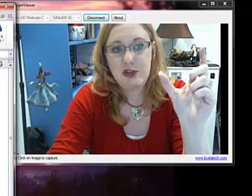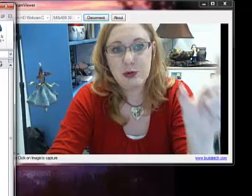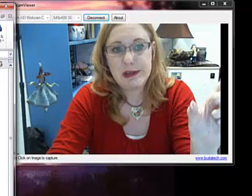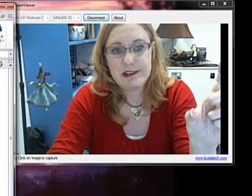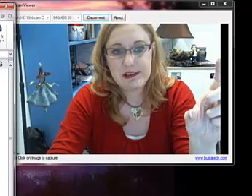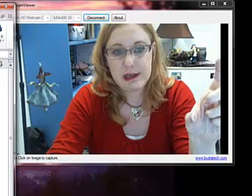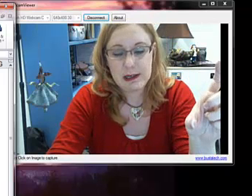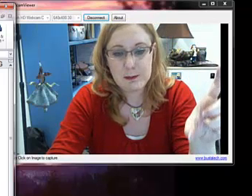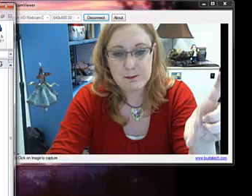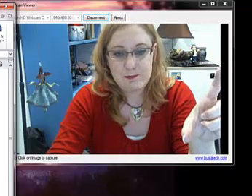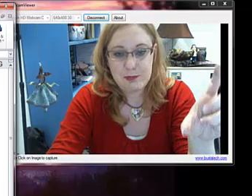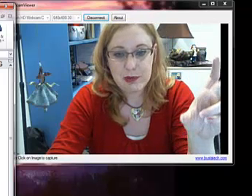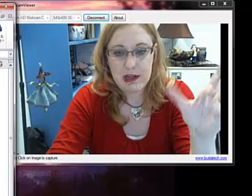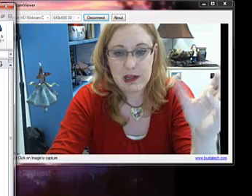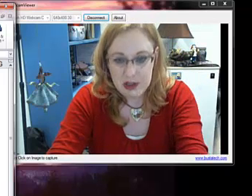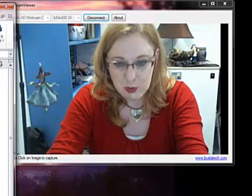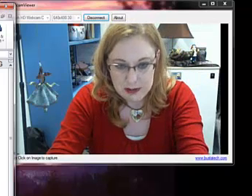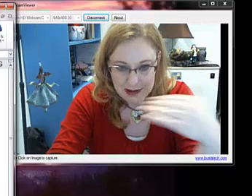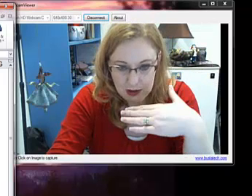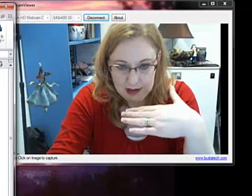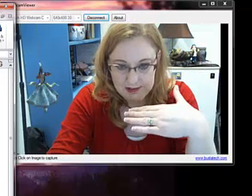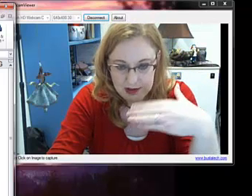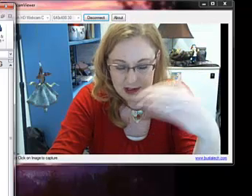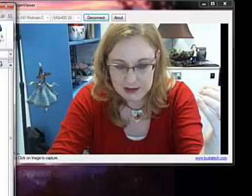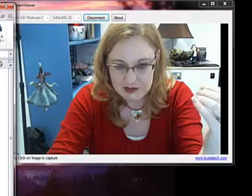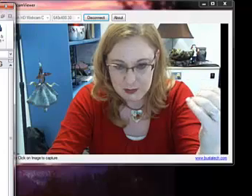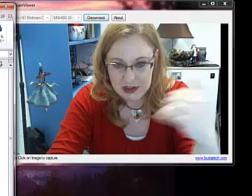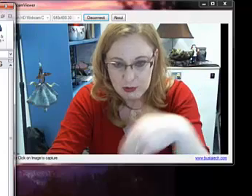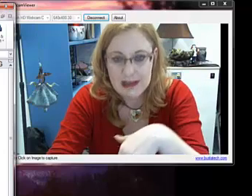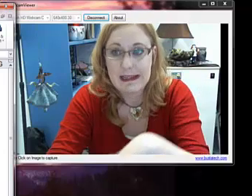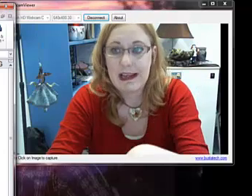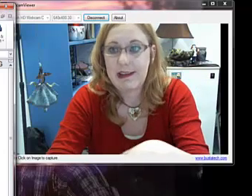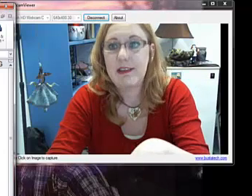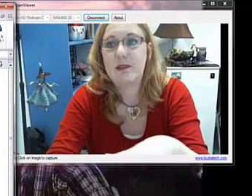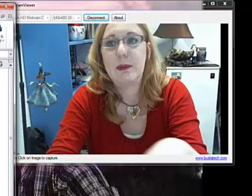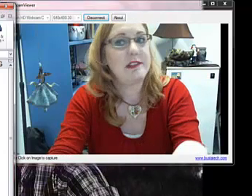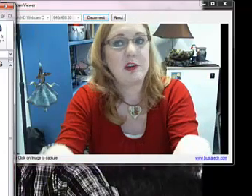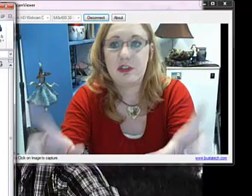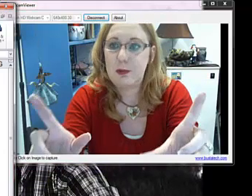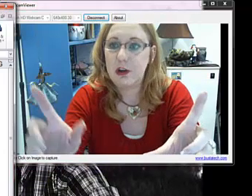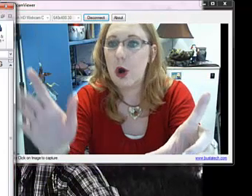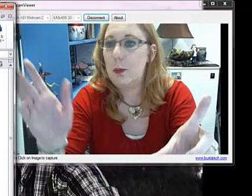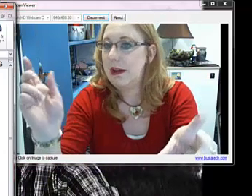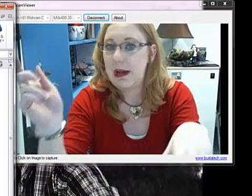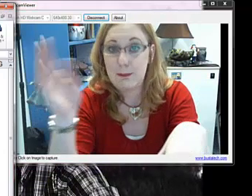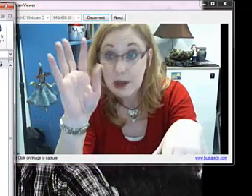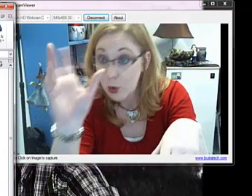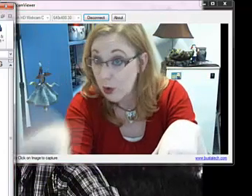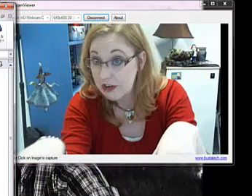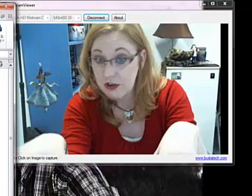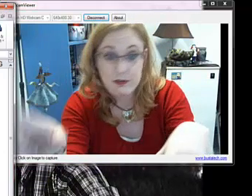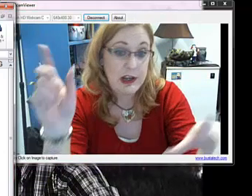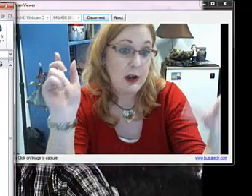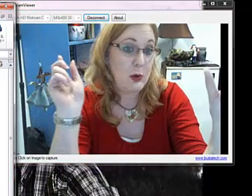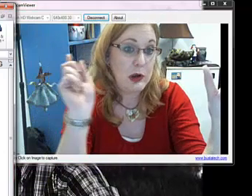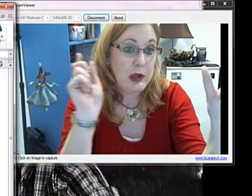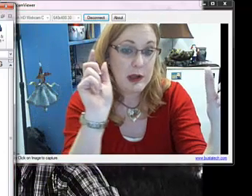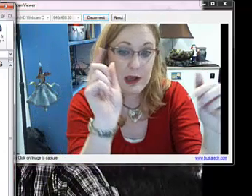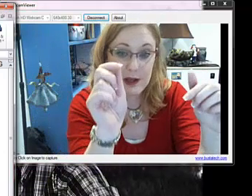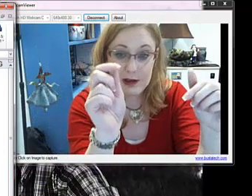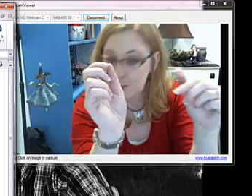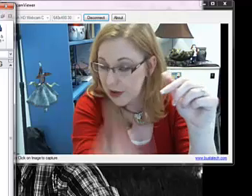and you do it, and you email it to me directly like this, because I'll just be able to open it up, watch your